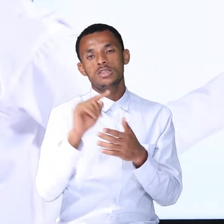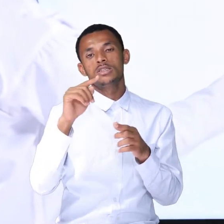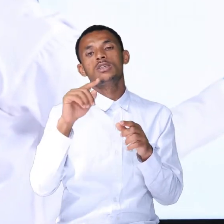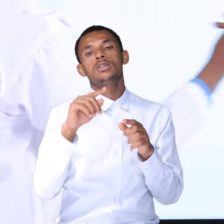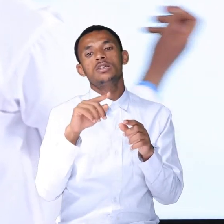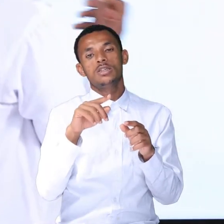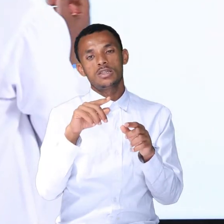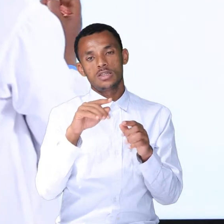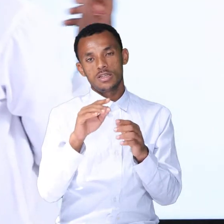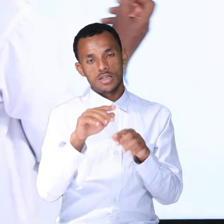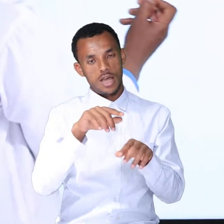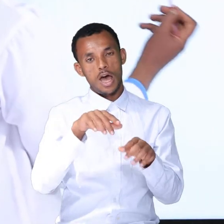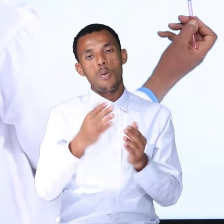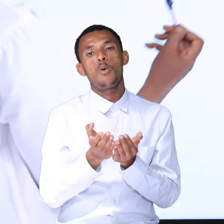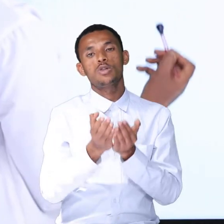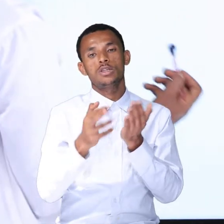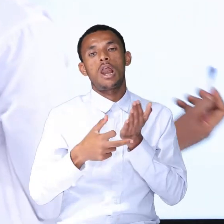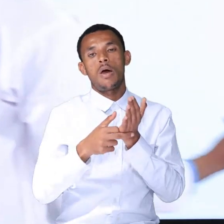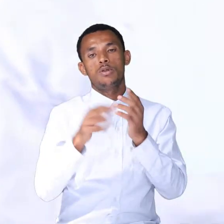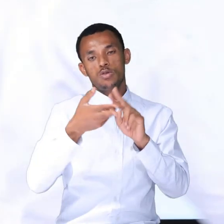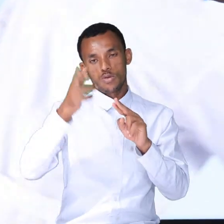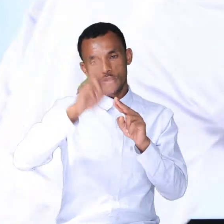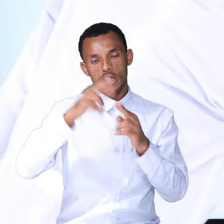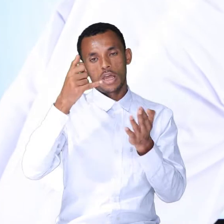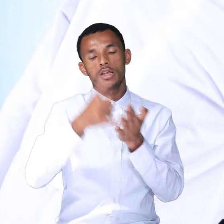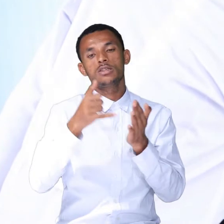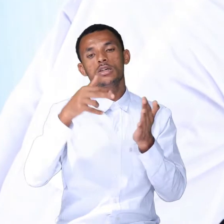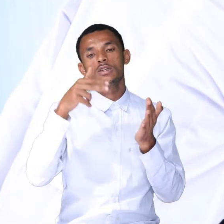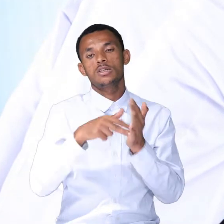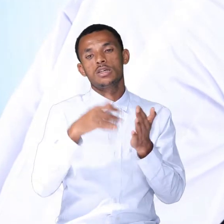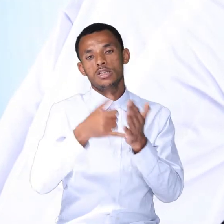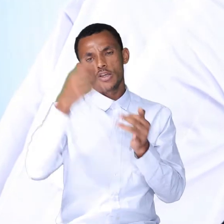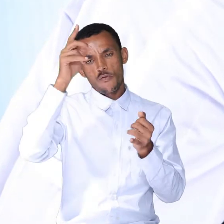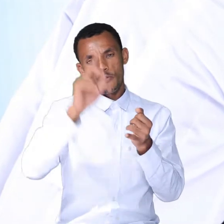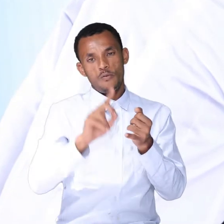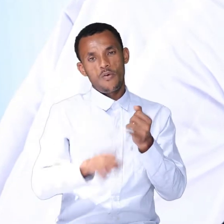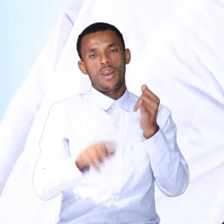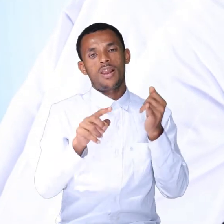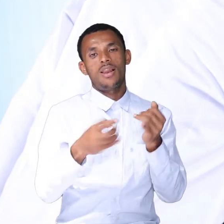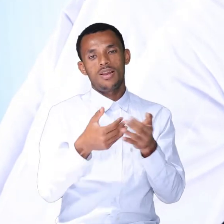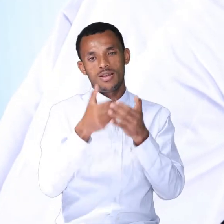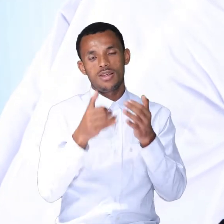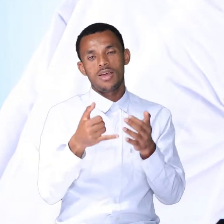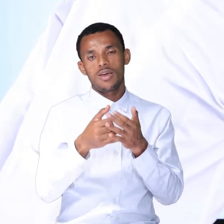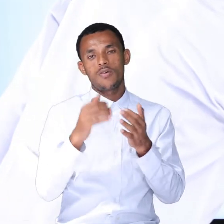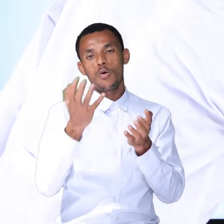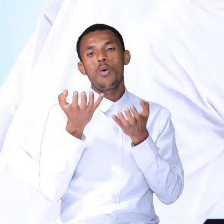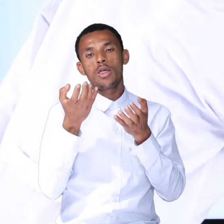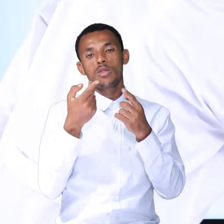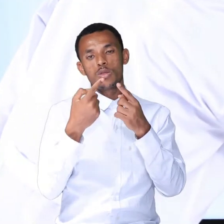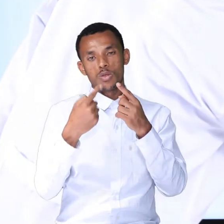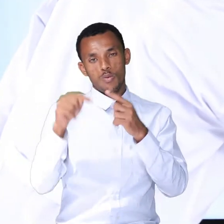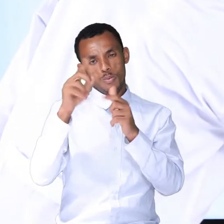distance boat should travel in order to return to its station? This was the final destination. If it wants to come to